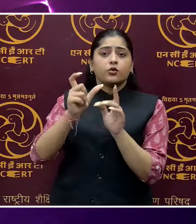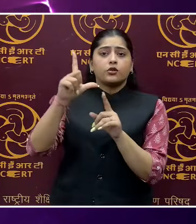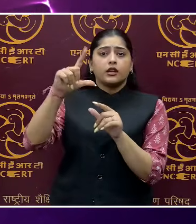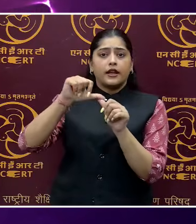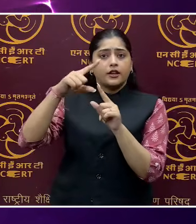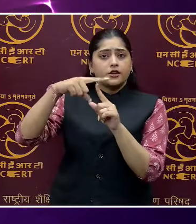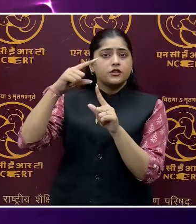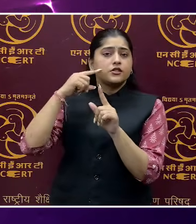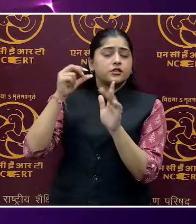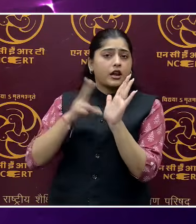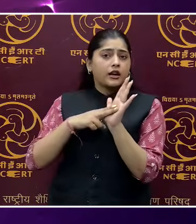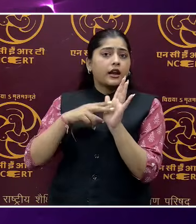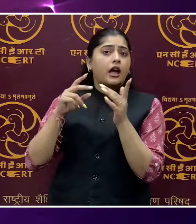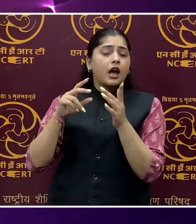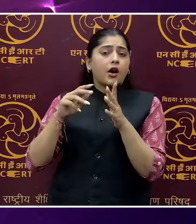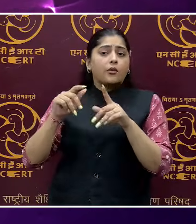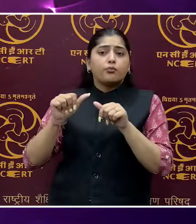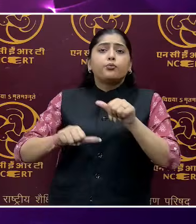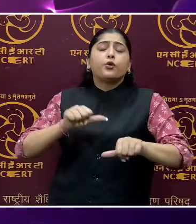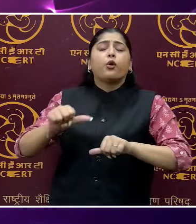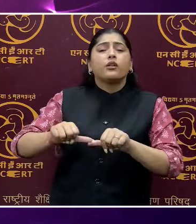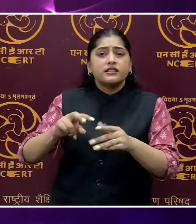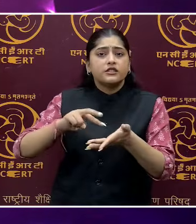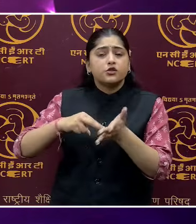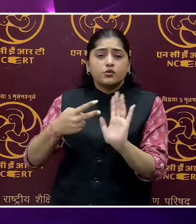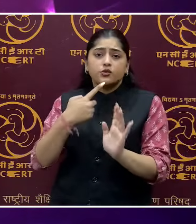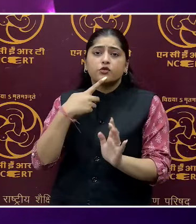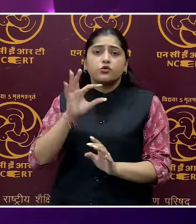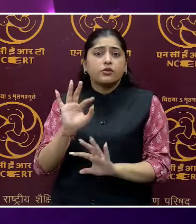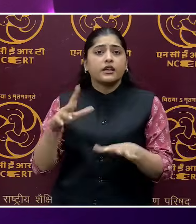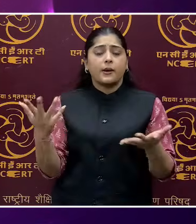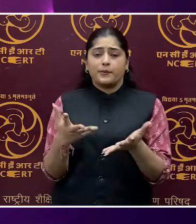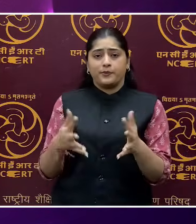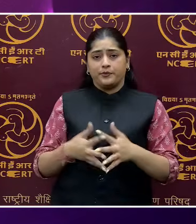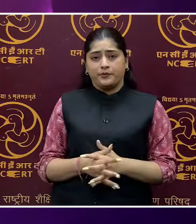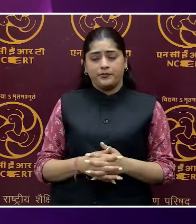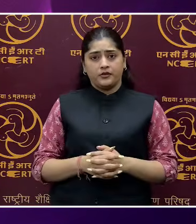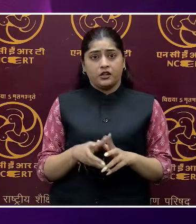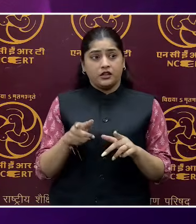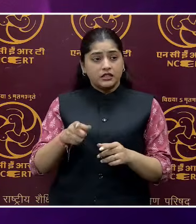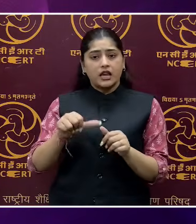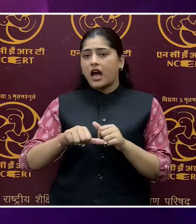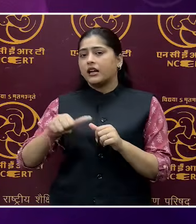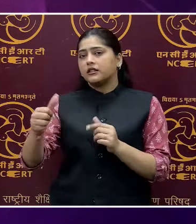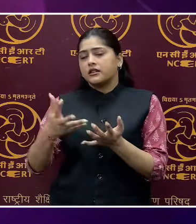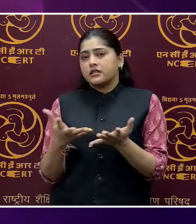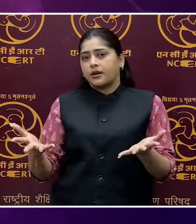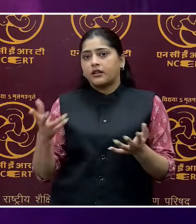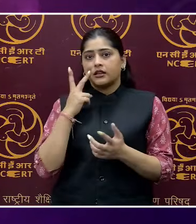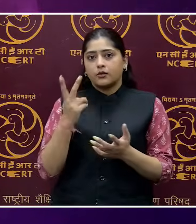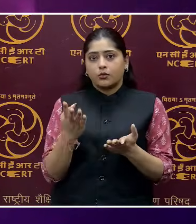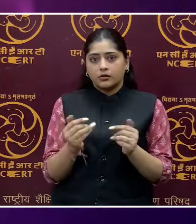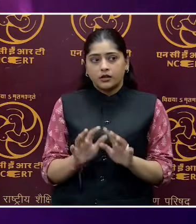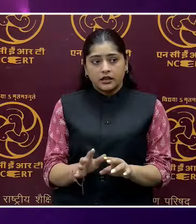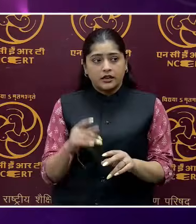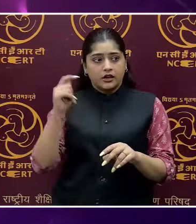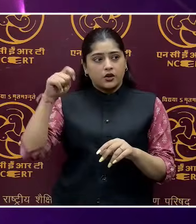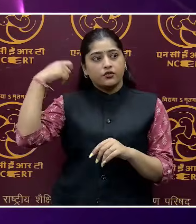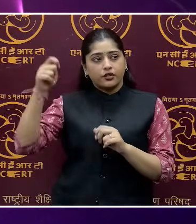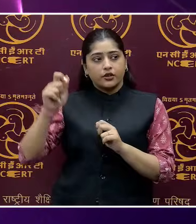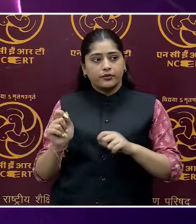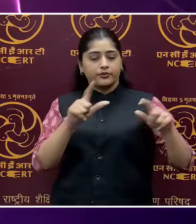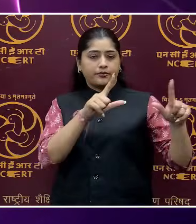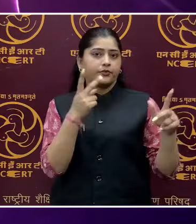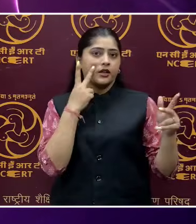can perform the experiment in real labs. Okay. So these are the other resources as well, and the video is also there.